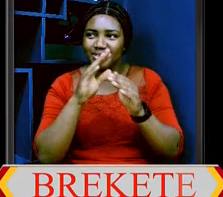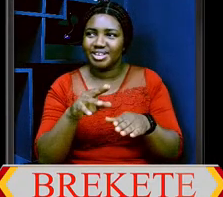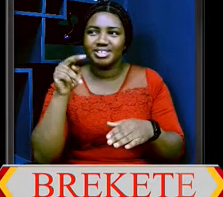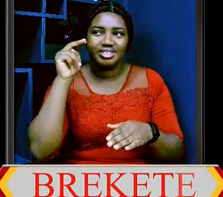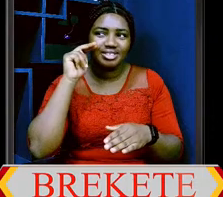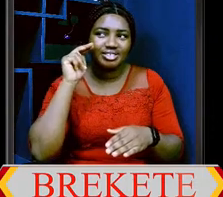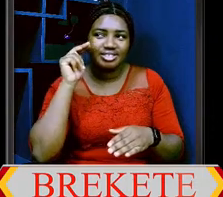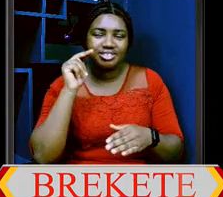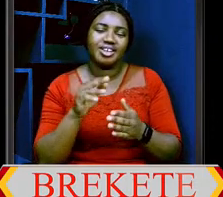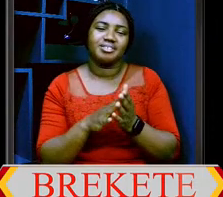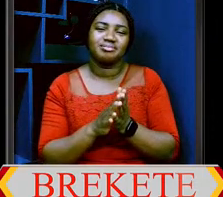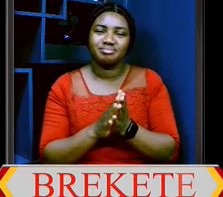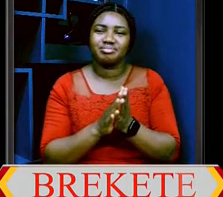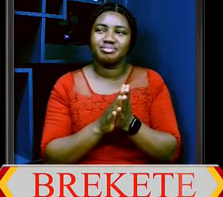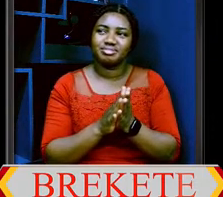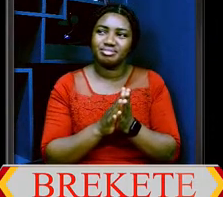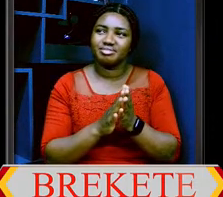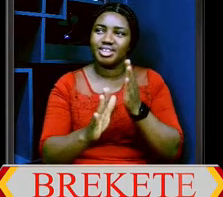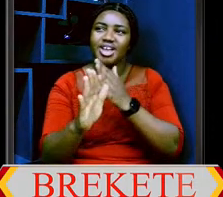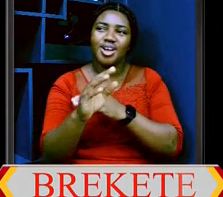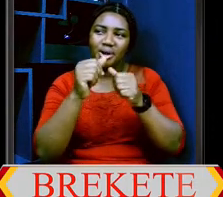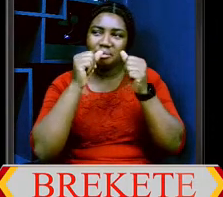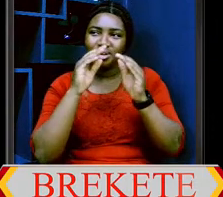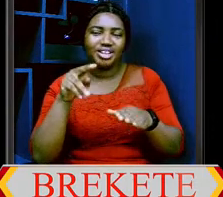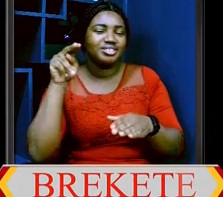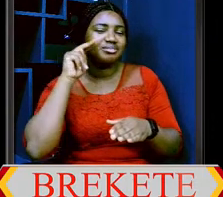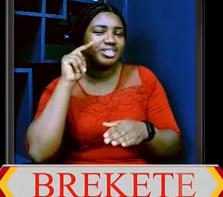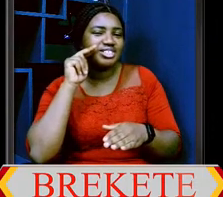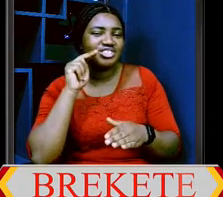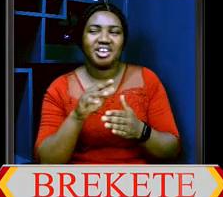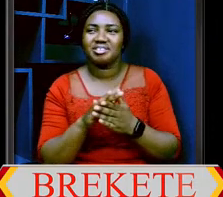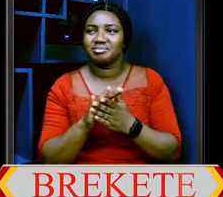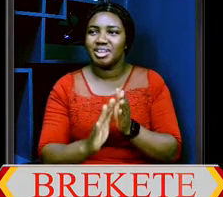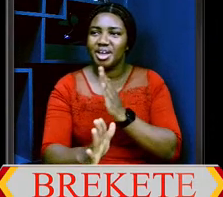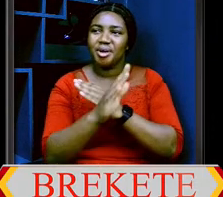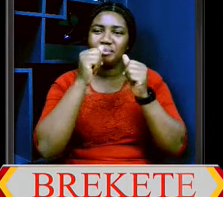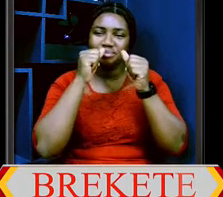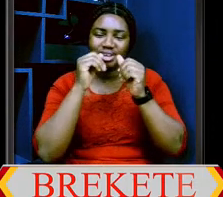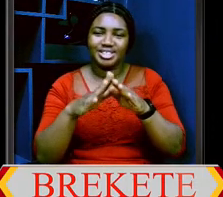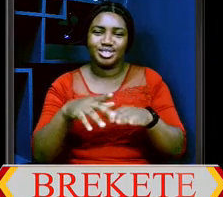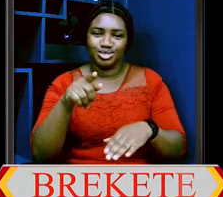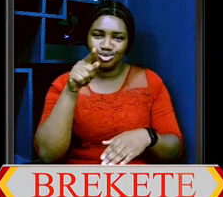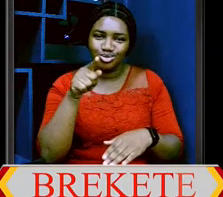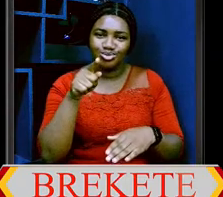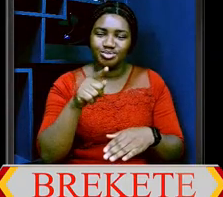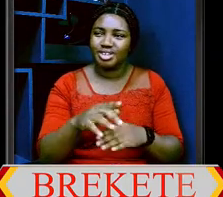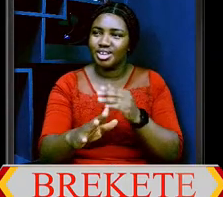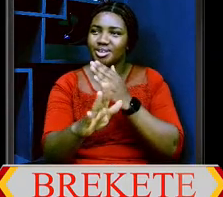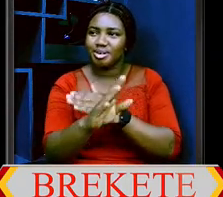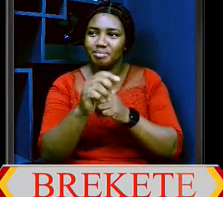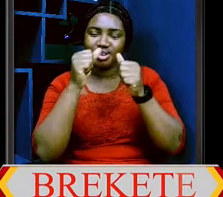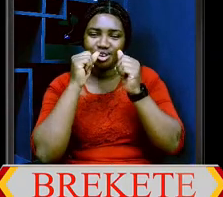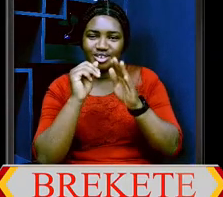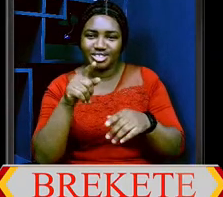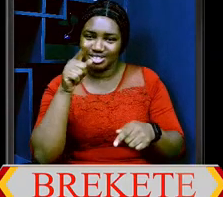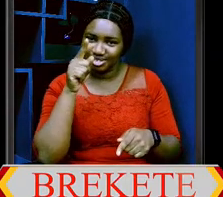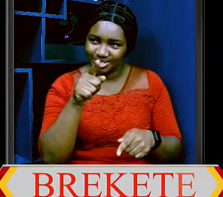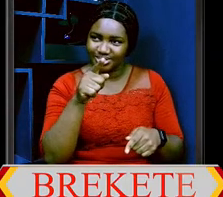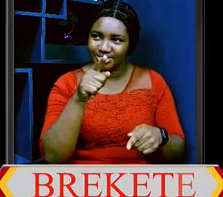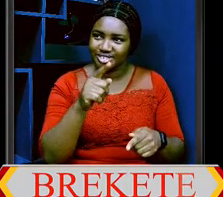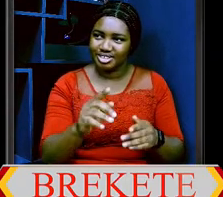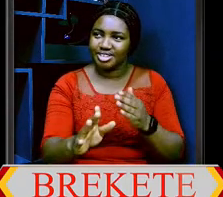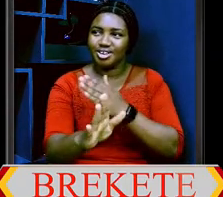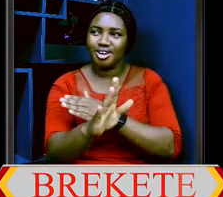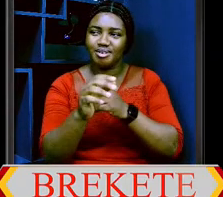amen God bless Nigeria amen God is bless Nigeria amen God is bless you amen God bless